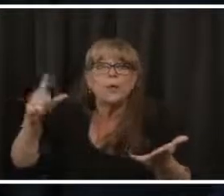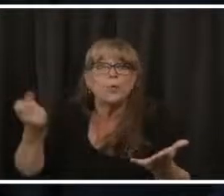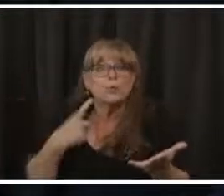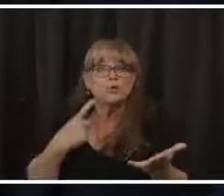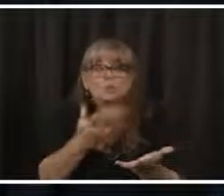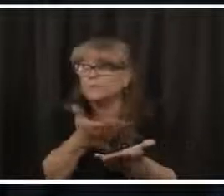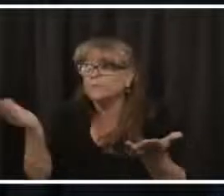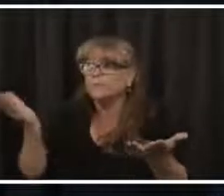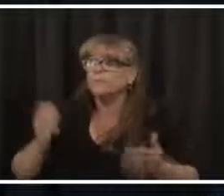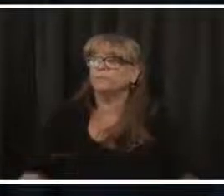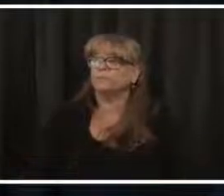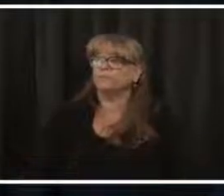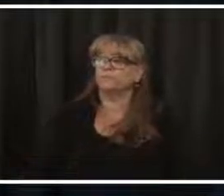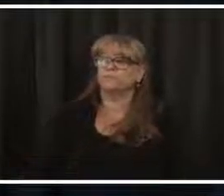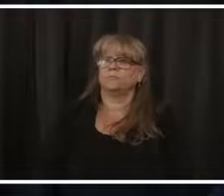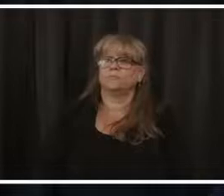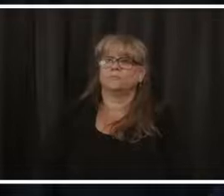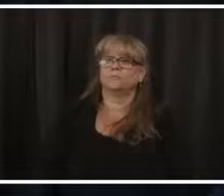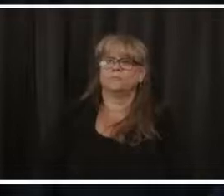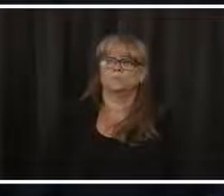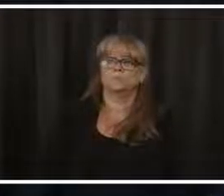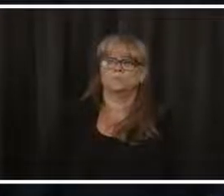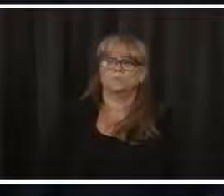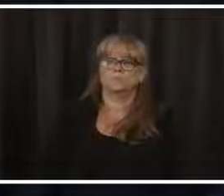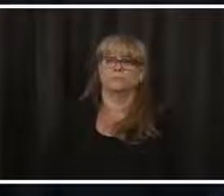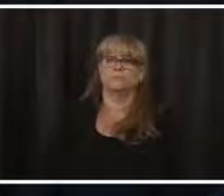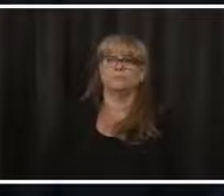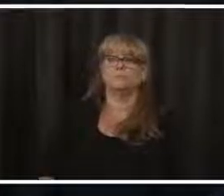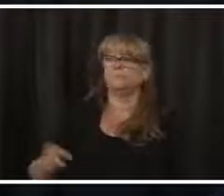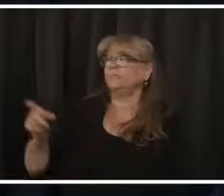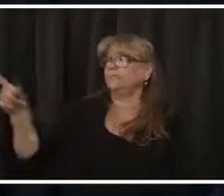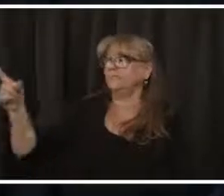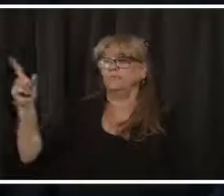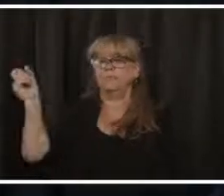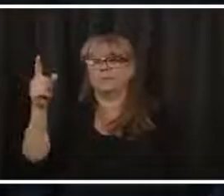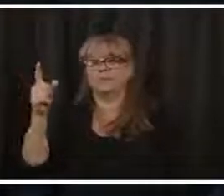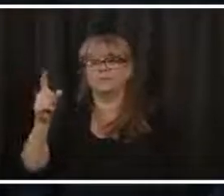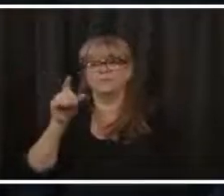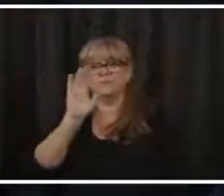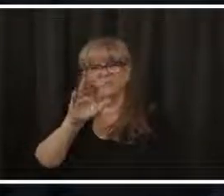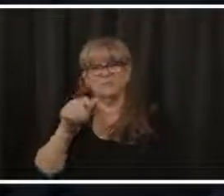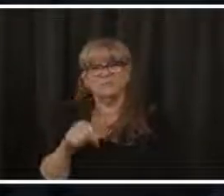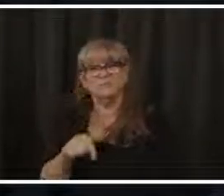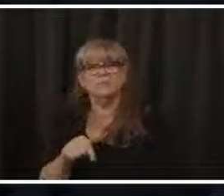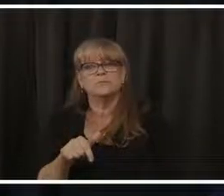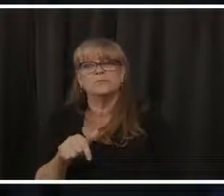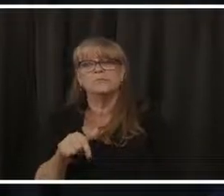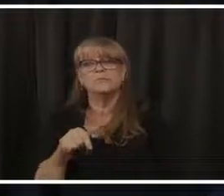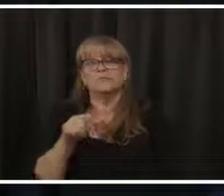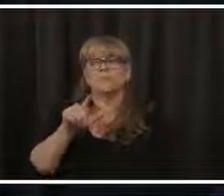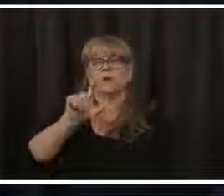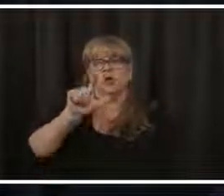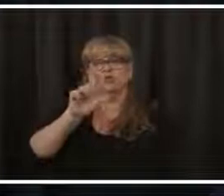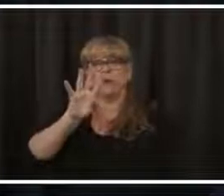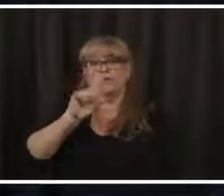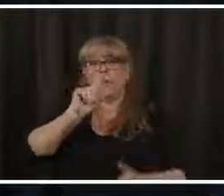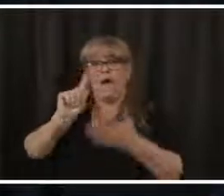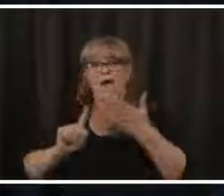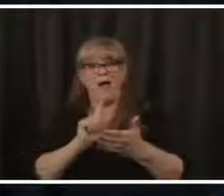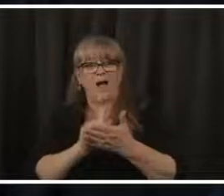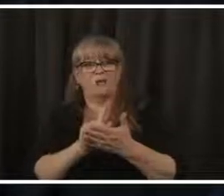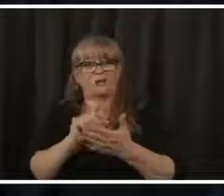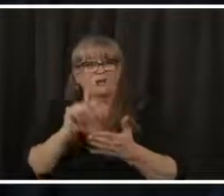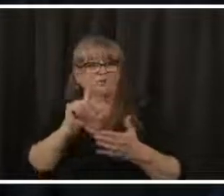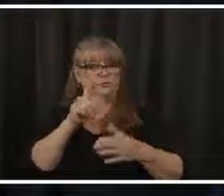Yes. Is the state considering going to any 24-hour vaccine sites? I think they've done that in some